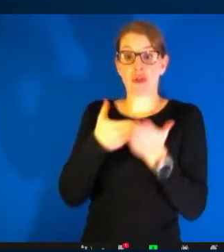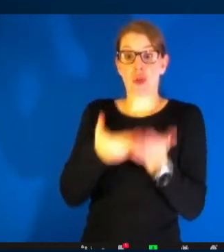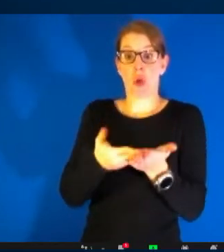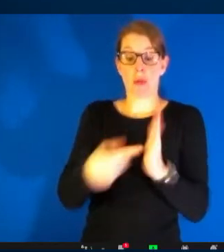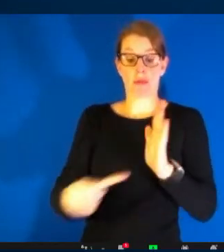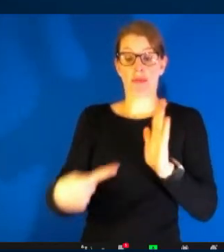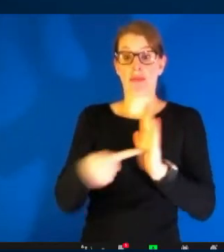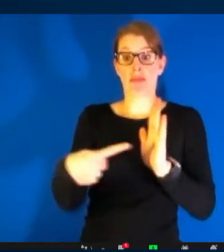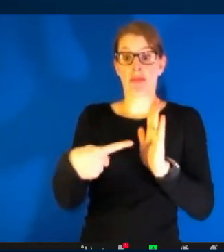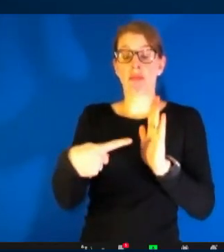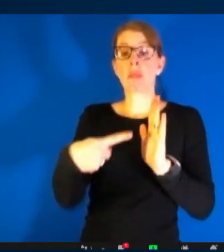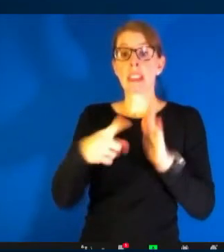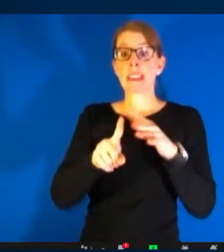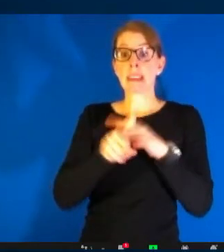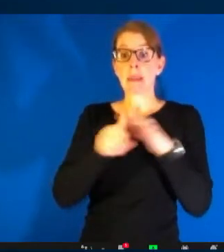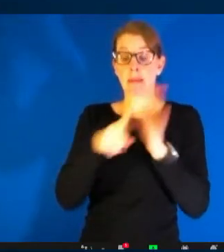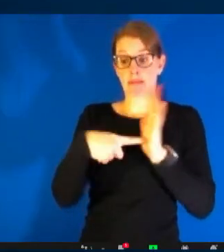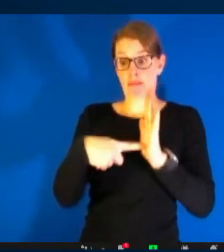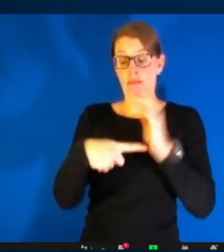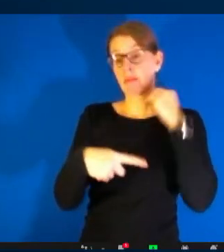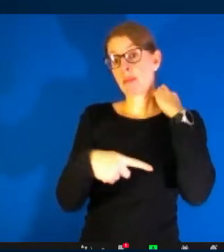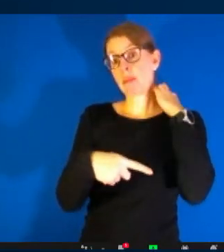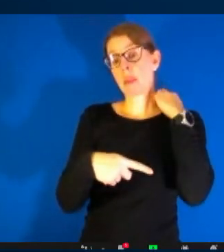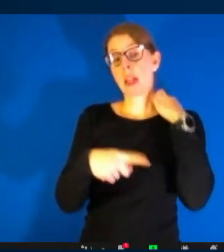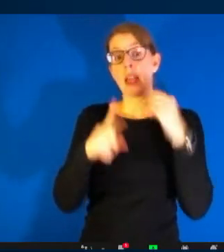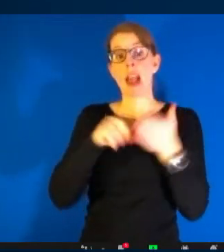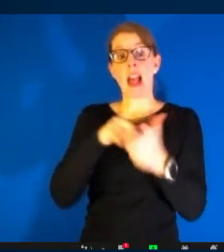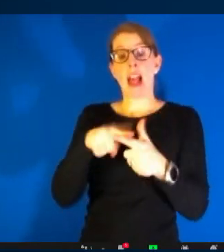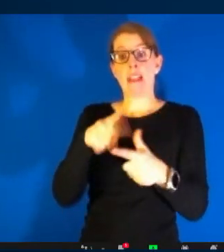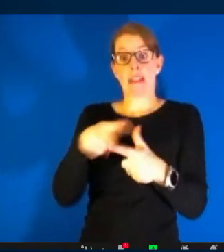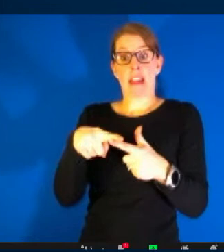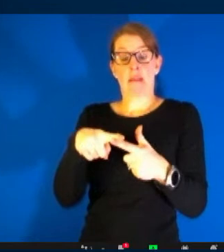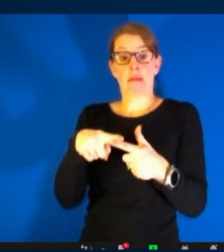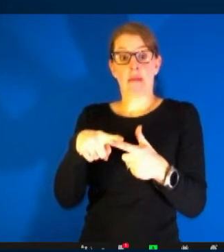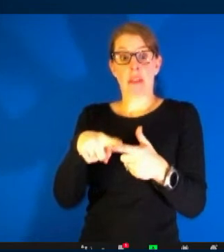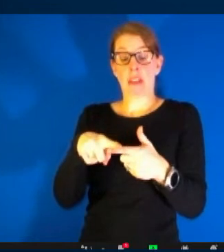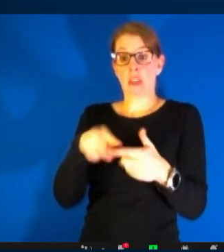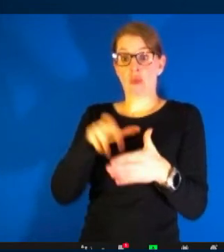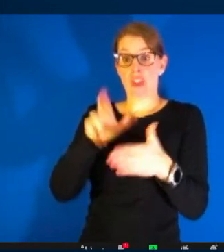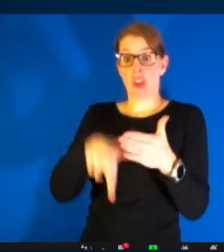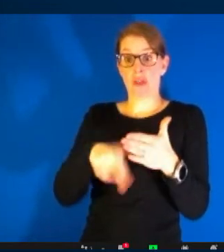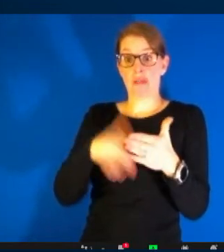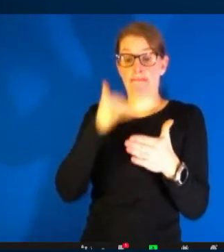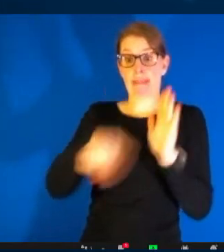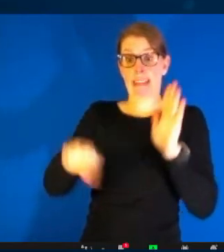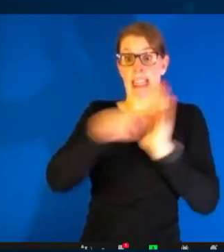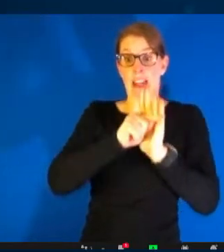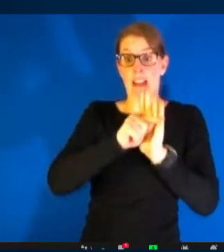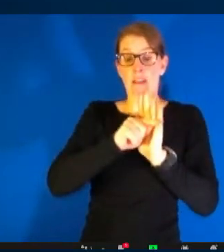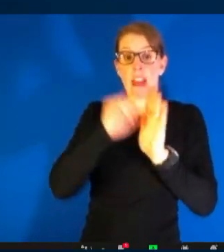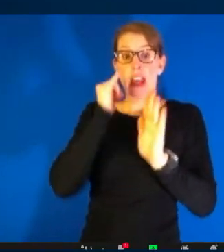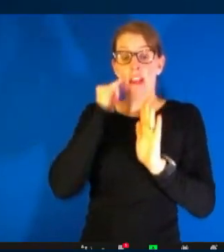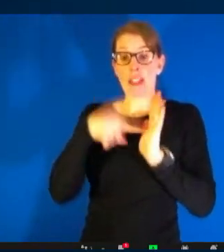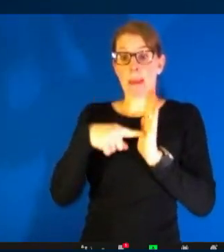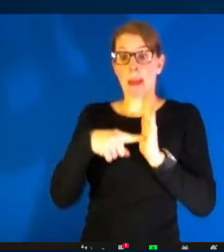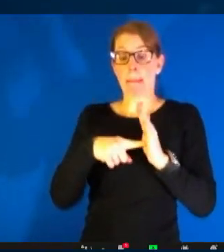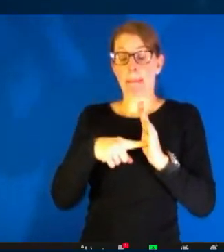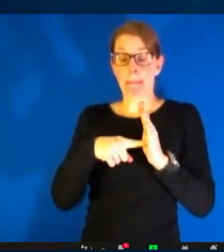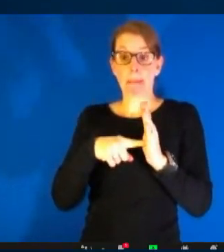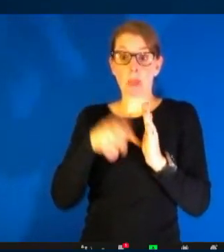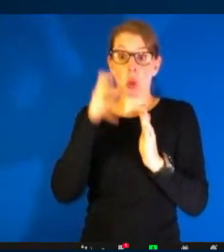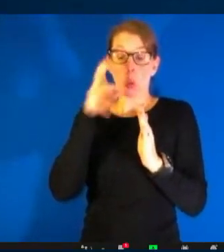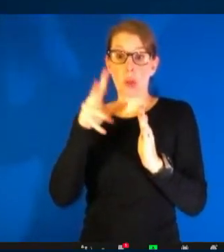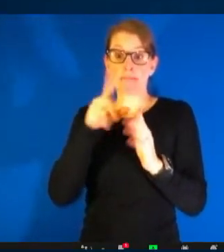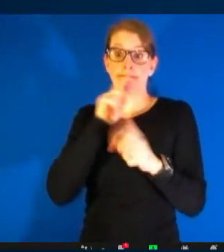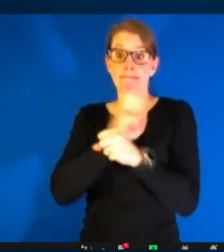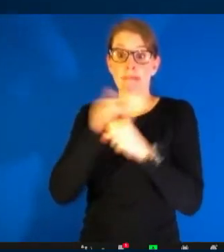falsely negative on these rapid tests for the first 2 to 3 days of their symptom onset when they would be positive by a PCR.